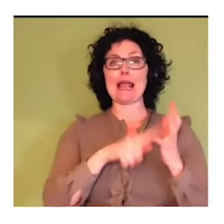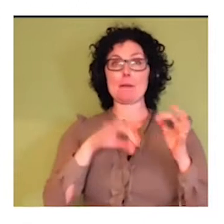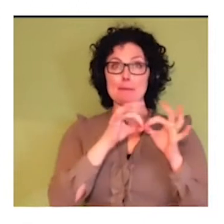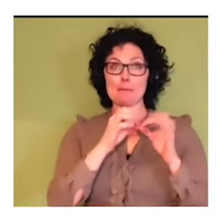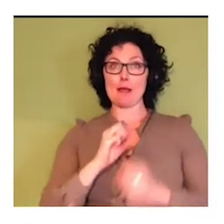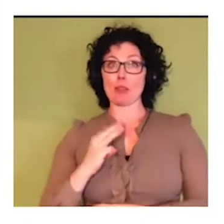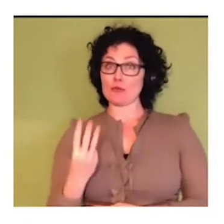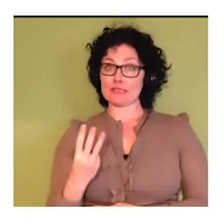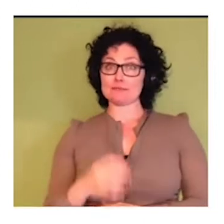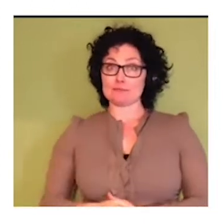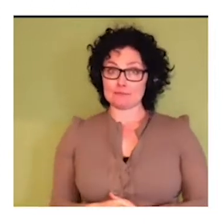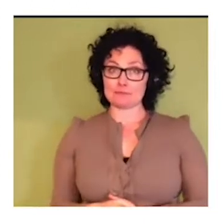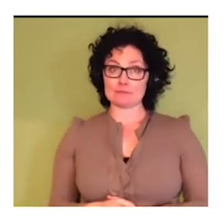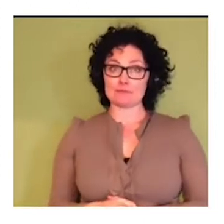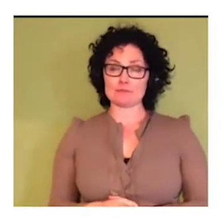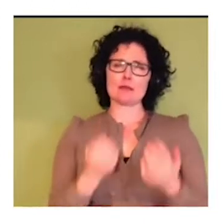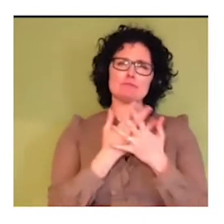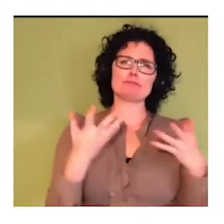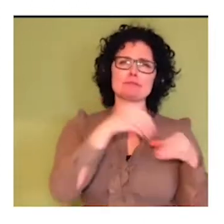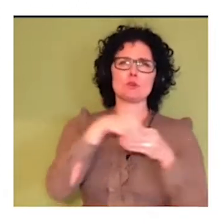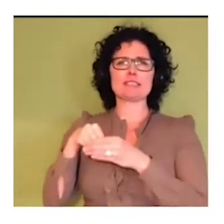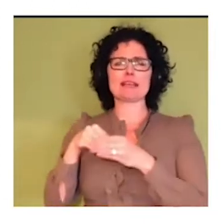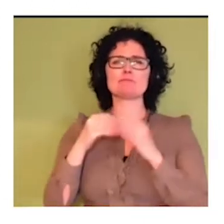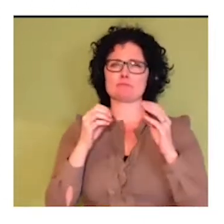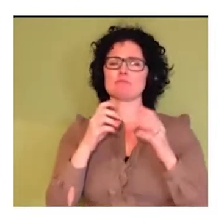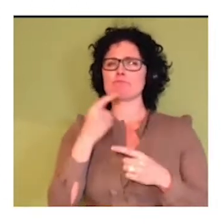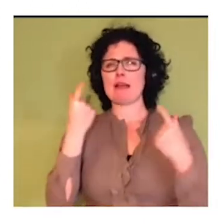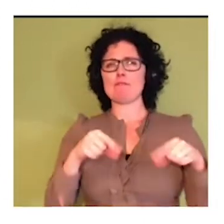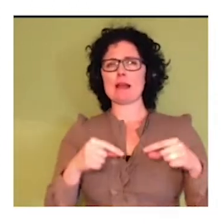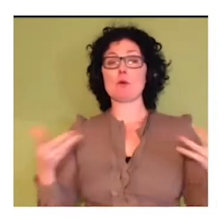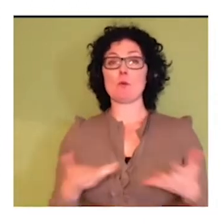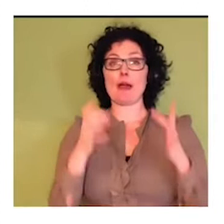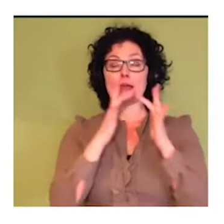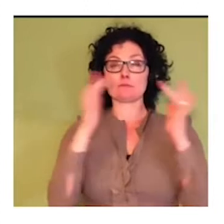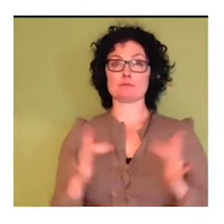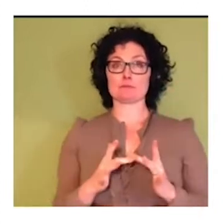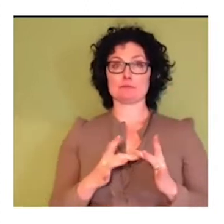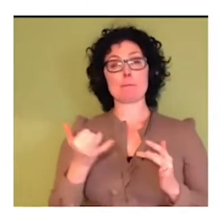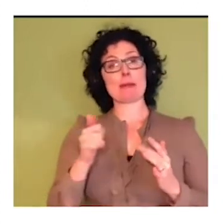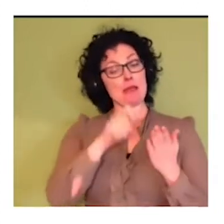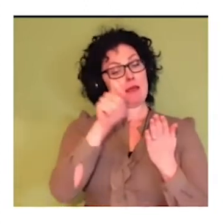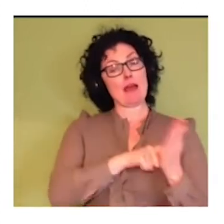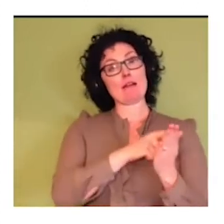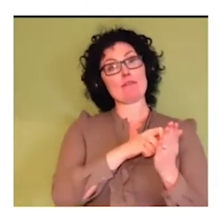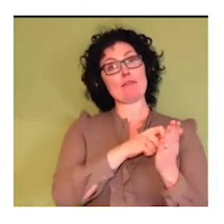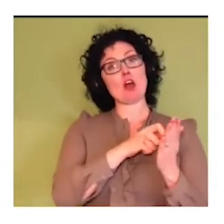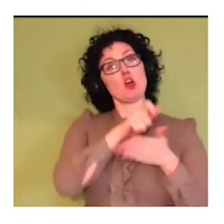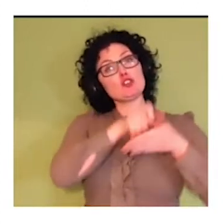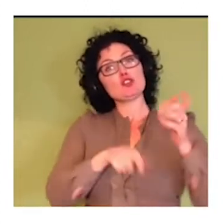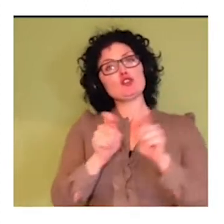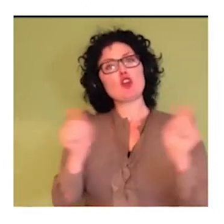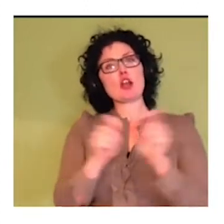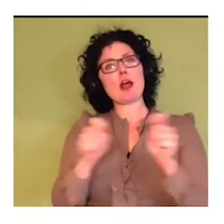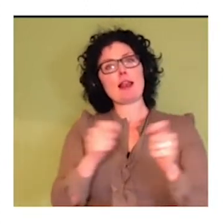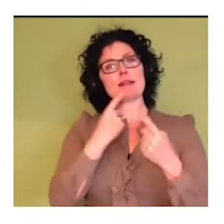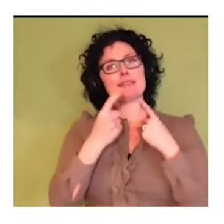education is available on websites. So, for example, you might have a journal database and the ability to read journal articles as